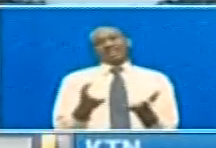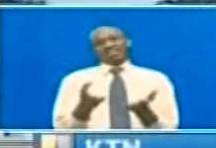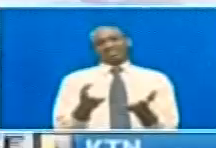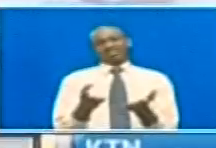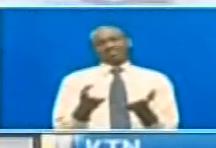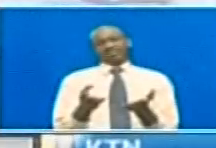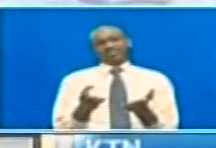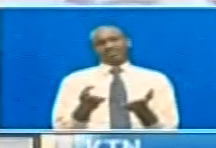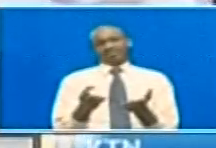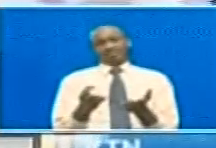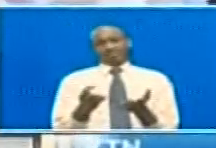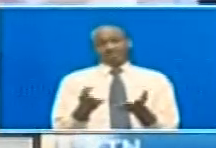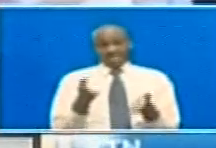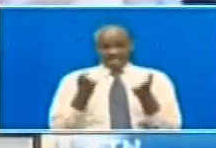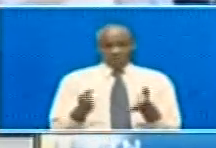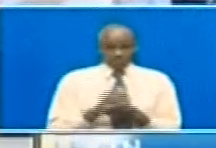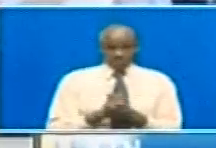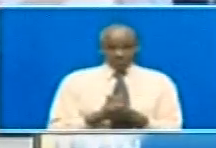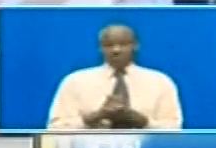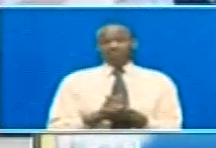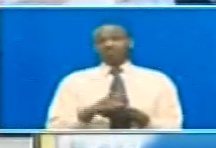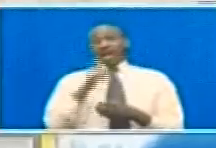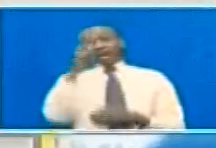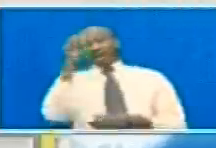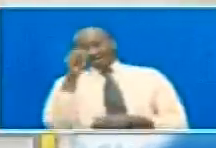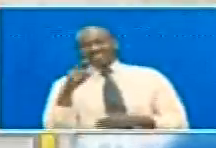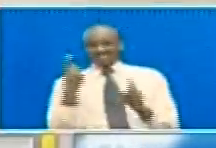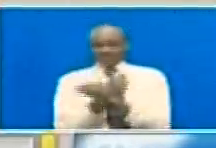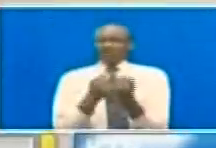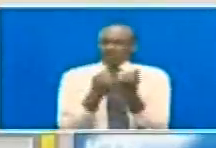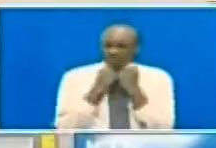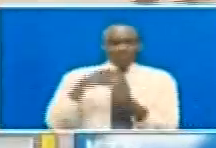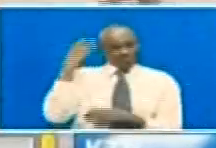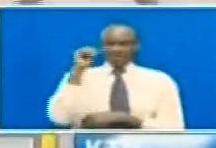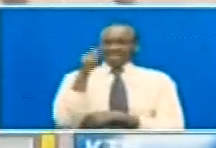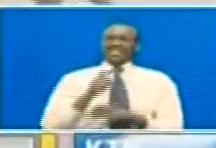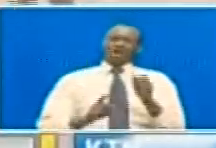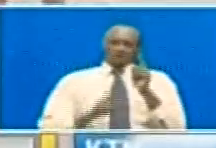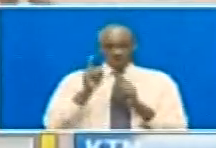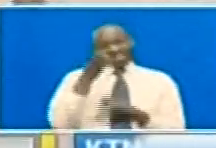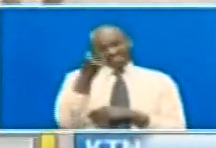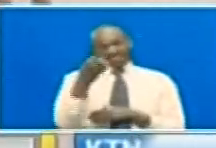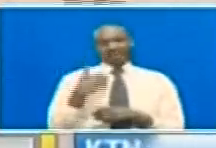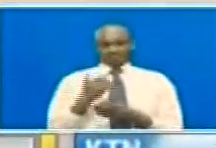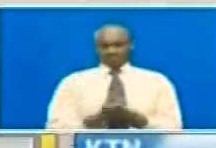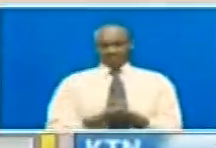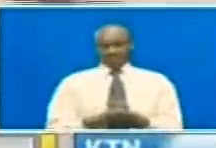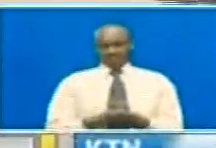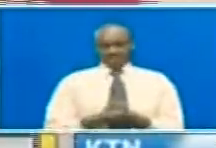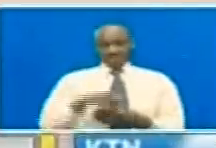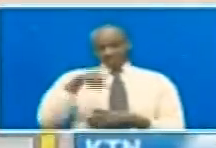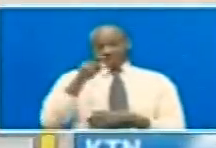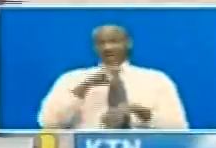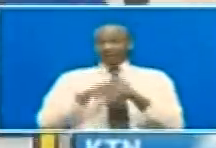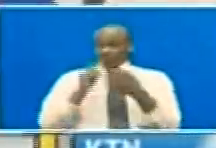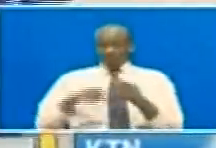beach. The presence of Kenya one Mohamed Abbas even makes the final enough cracking one. Malindi United got the bragging rights,